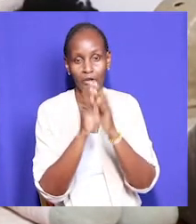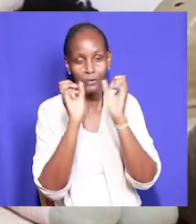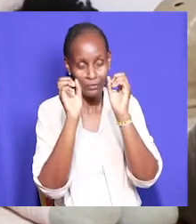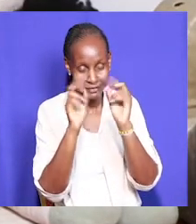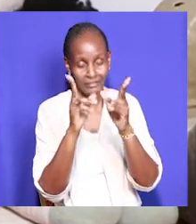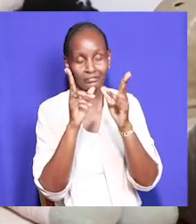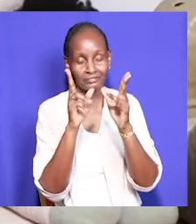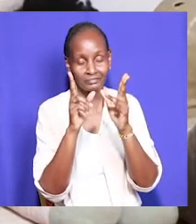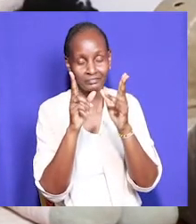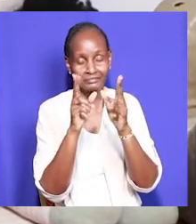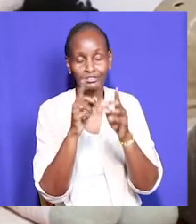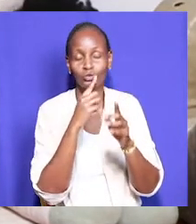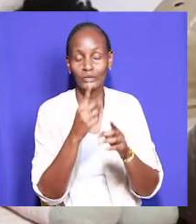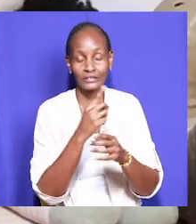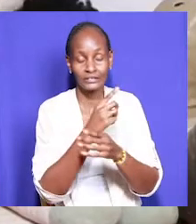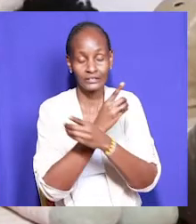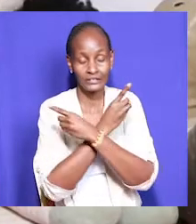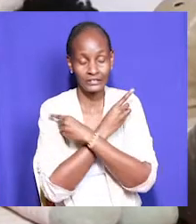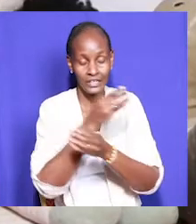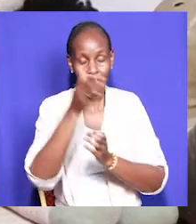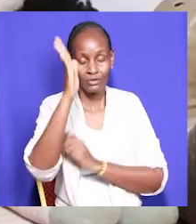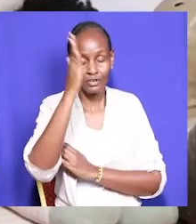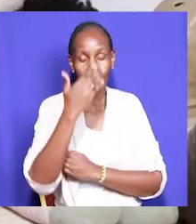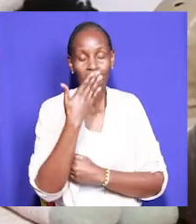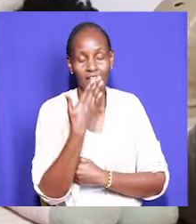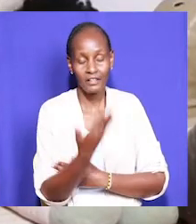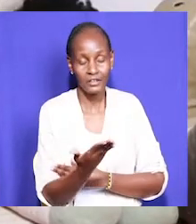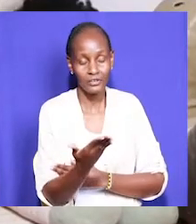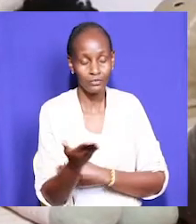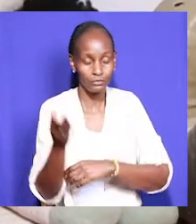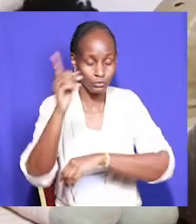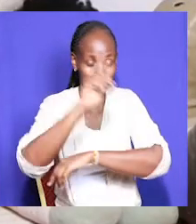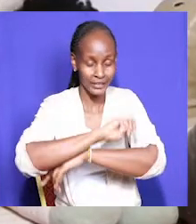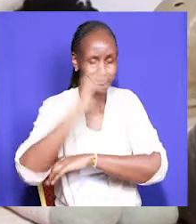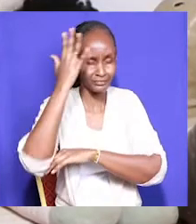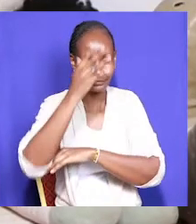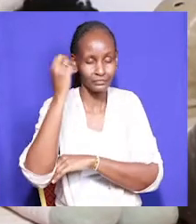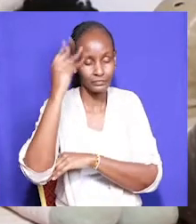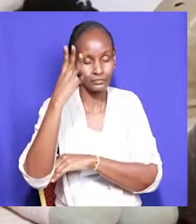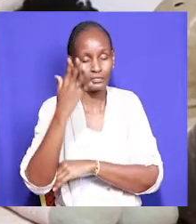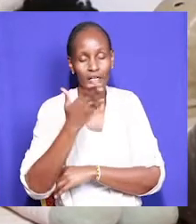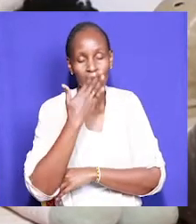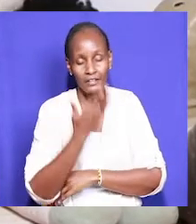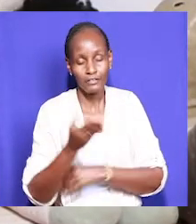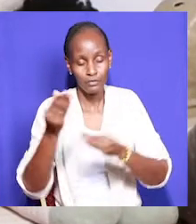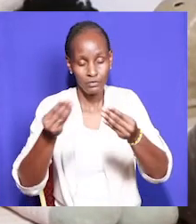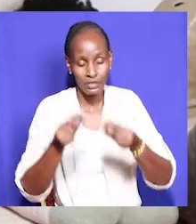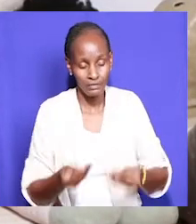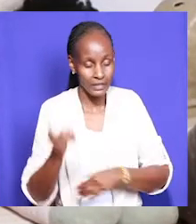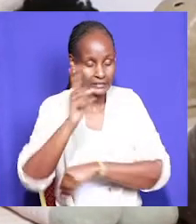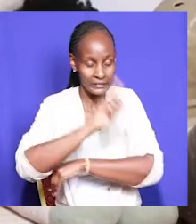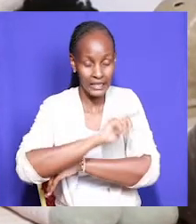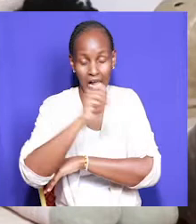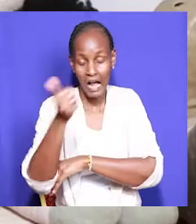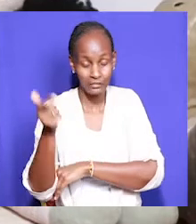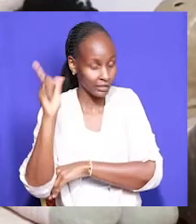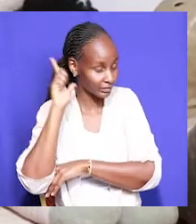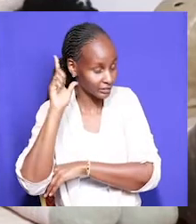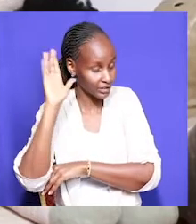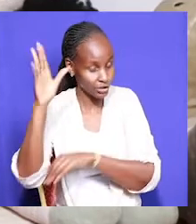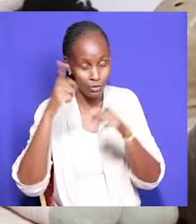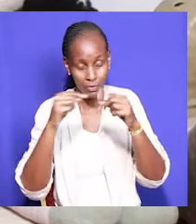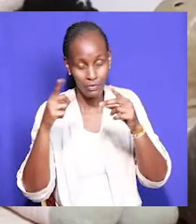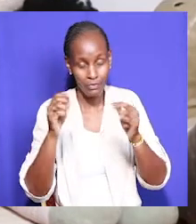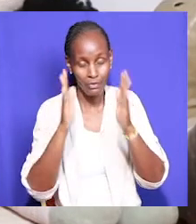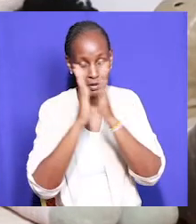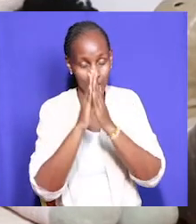Okay. Dear God, thank you for this beautiful day. Thank you for giving us another day to listen to your word. We